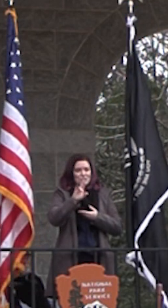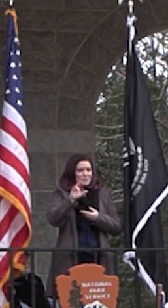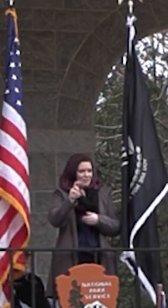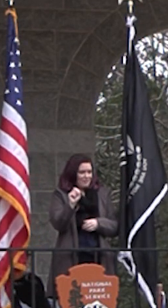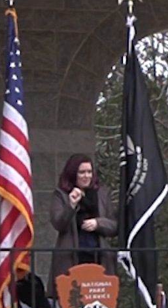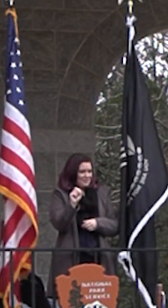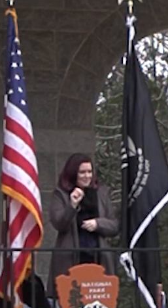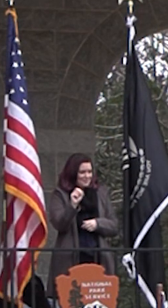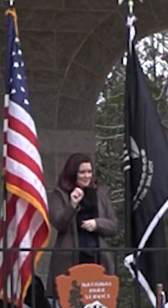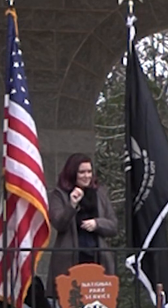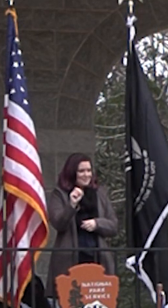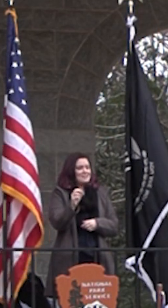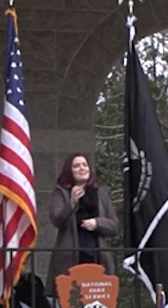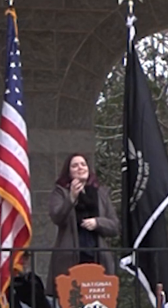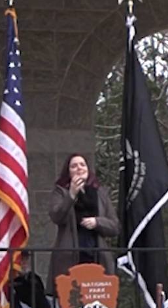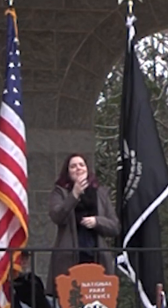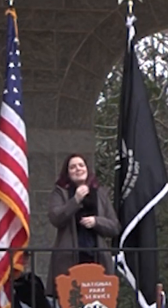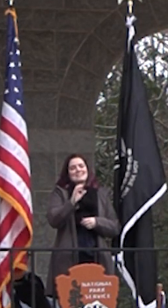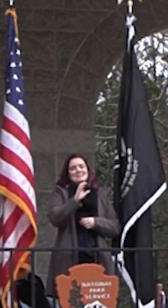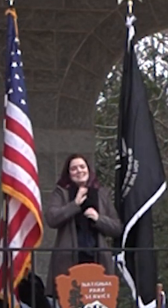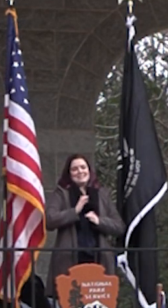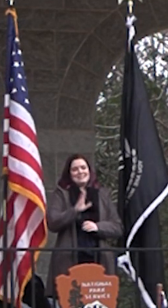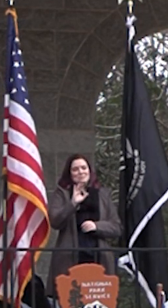and Citizens Bank of America.